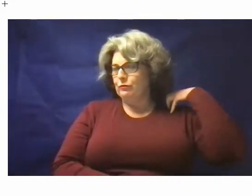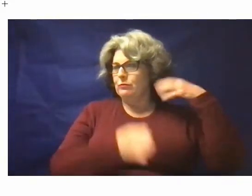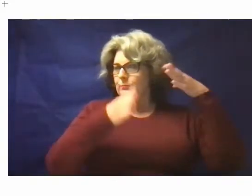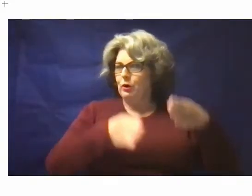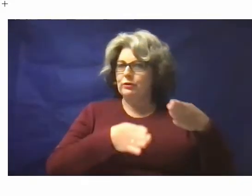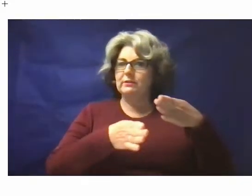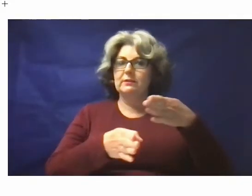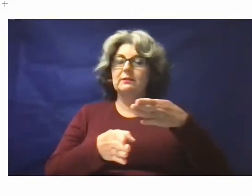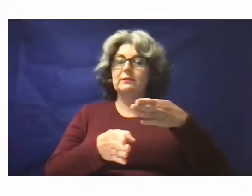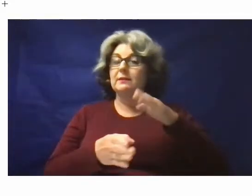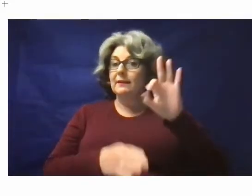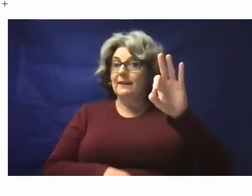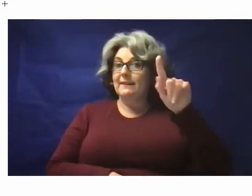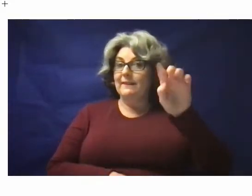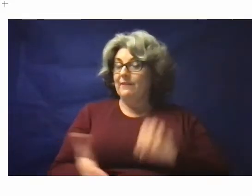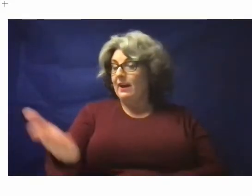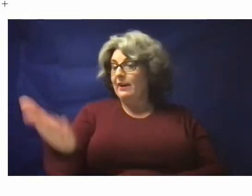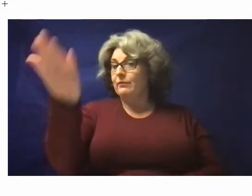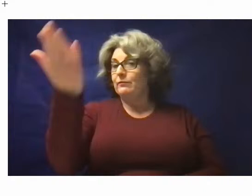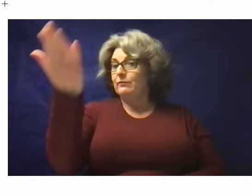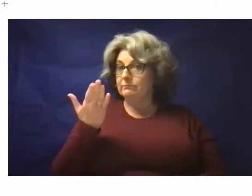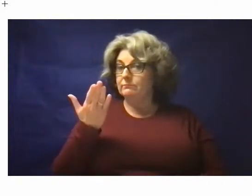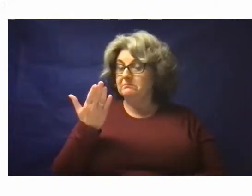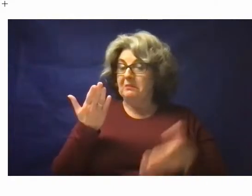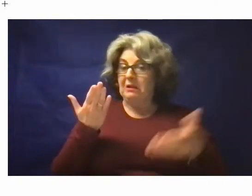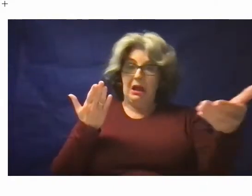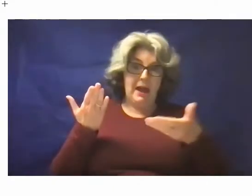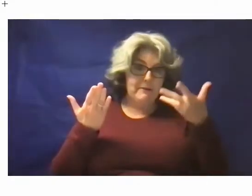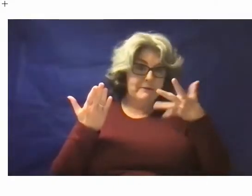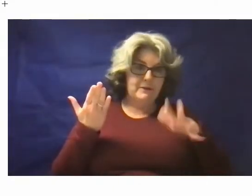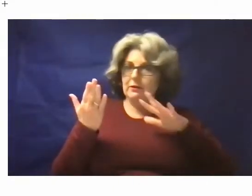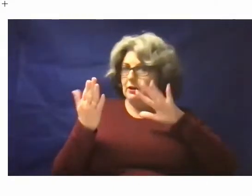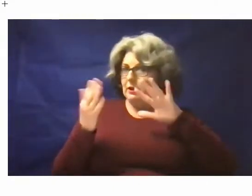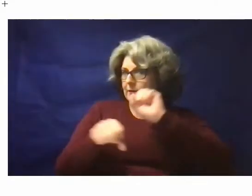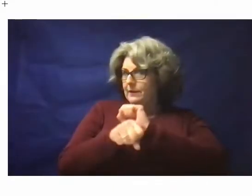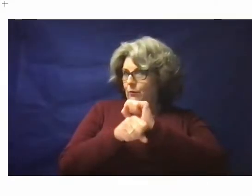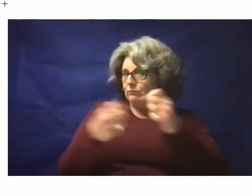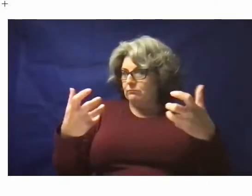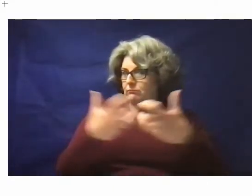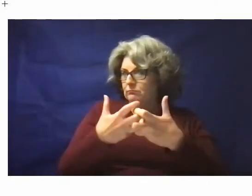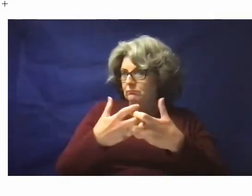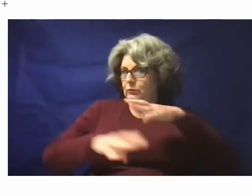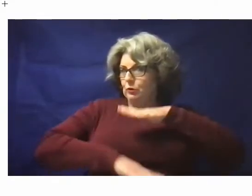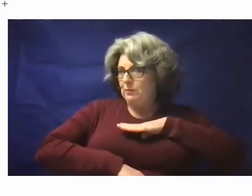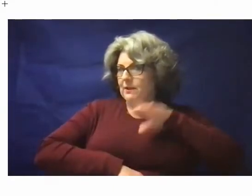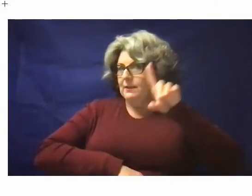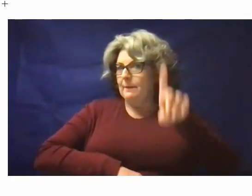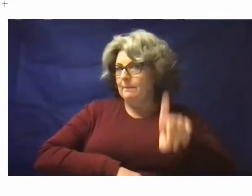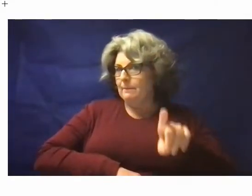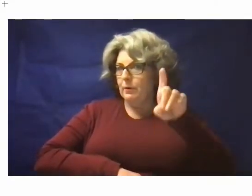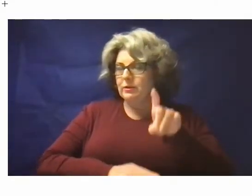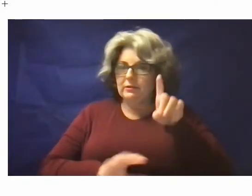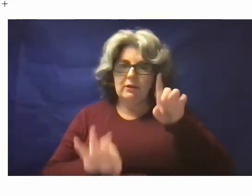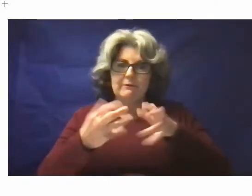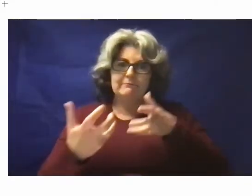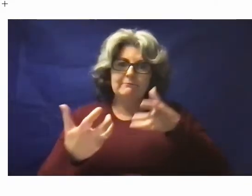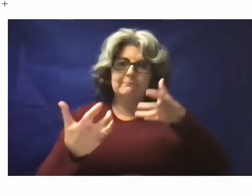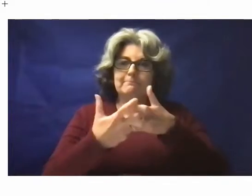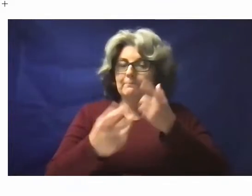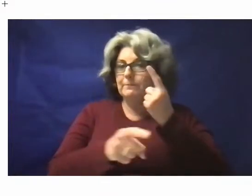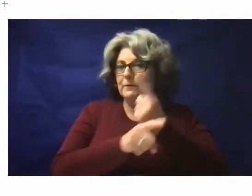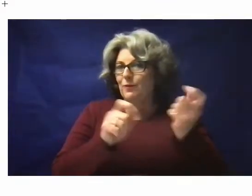file once the person is hired and will work together with that person on finding the right accommodation